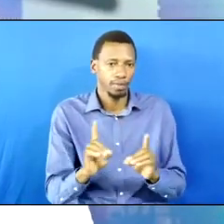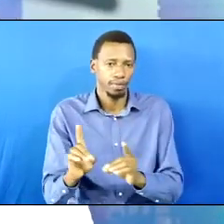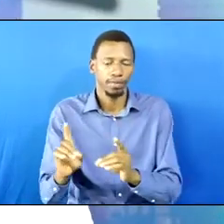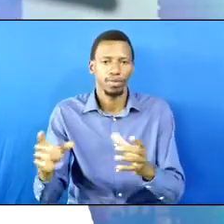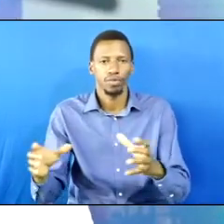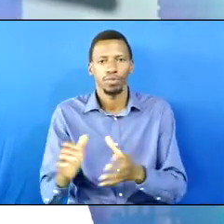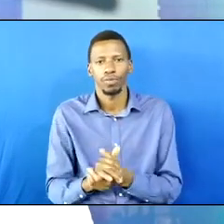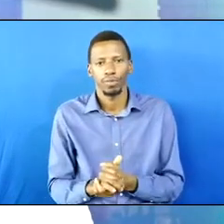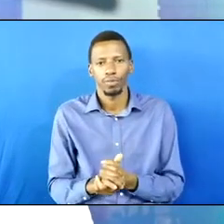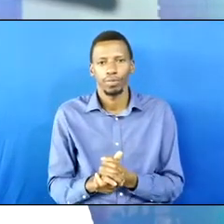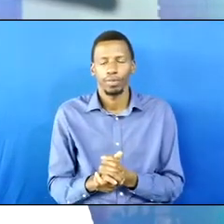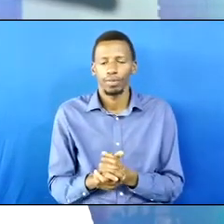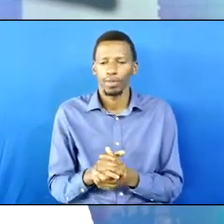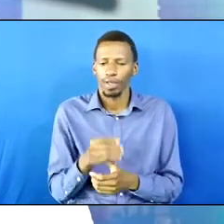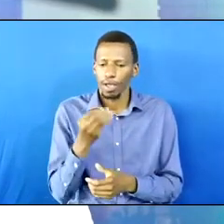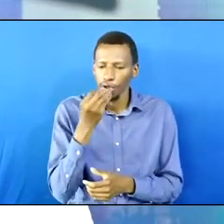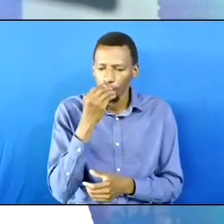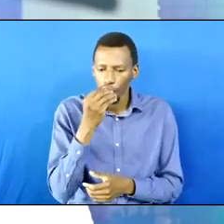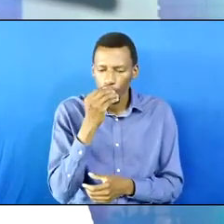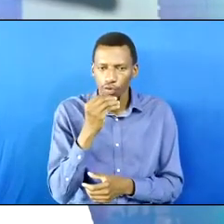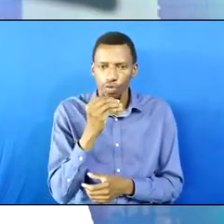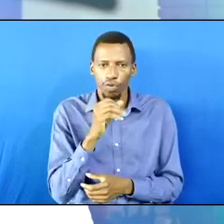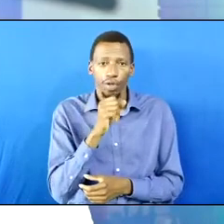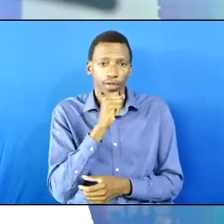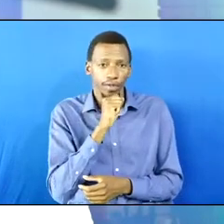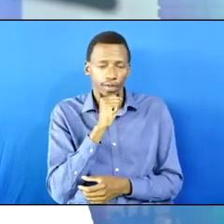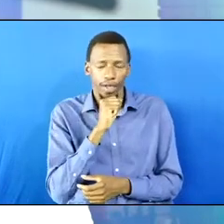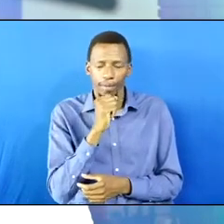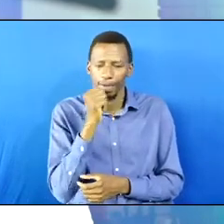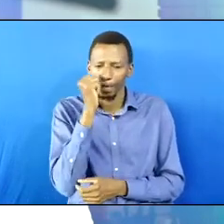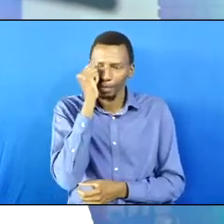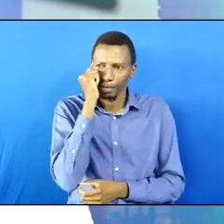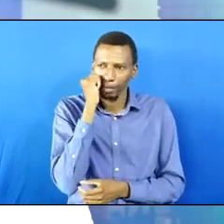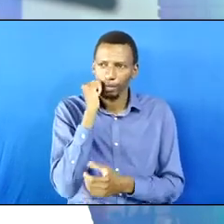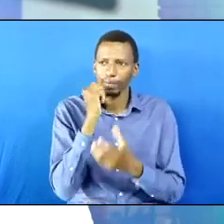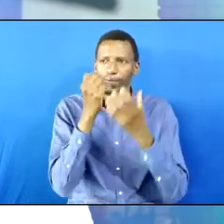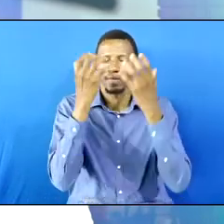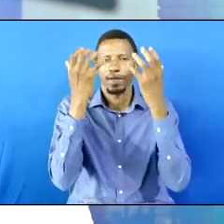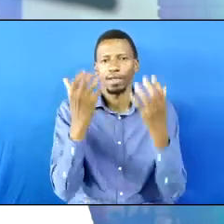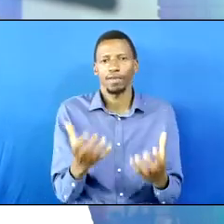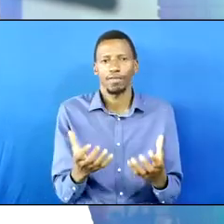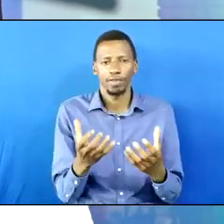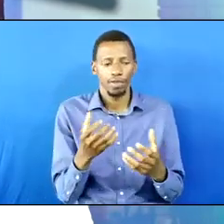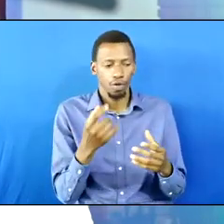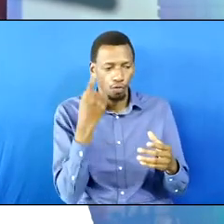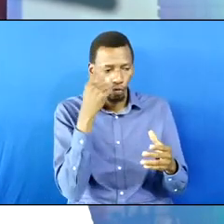sorrowful supper that Jesus ever participated with his disciples.